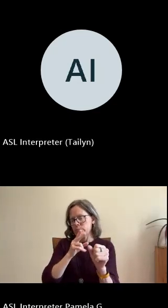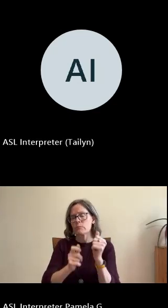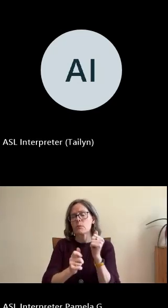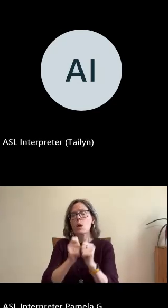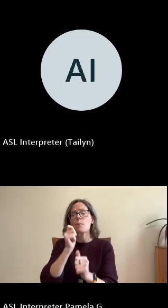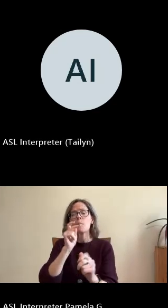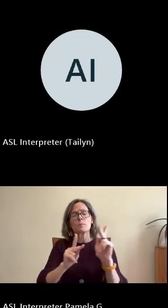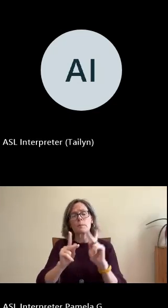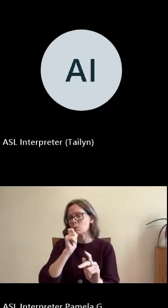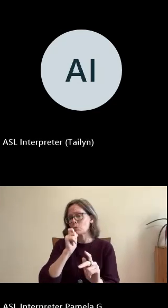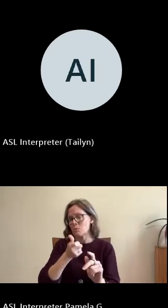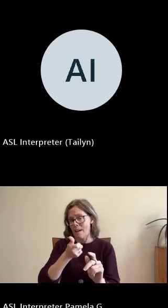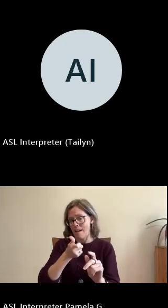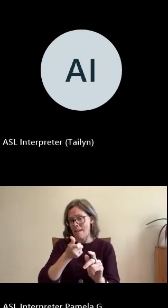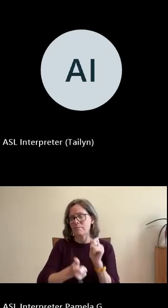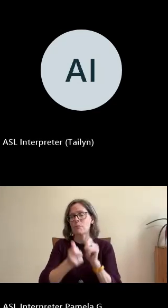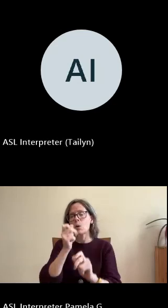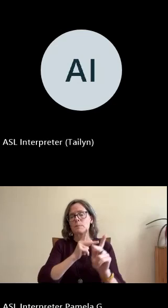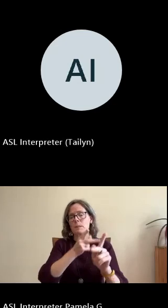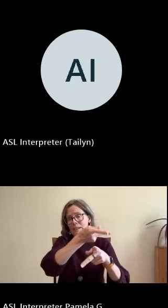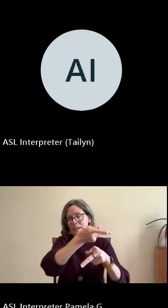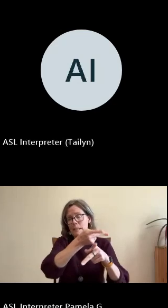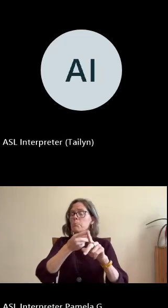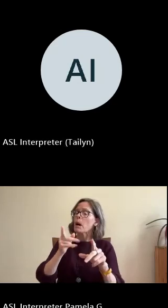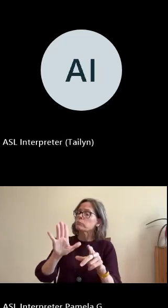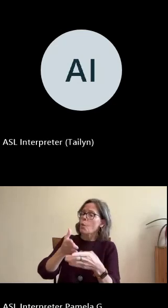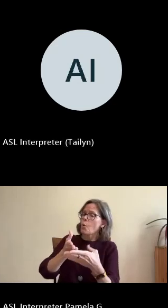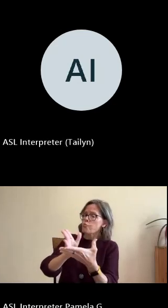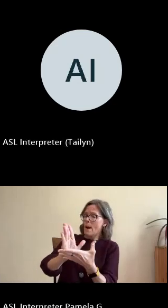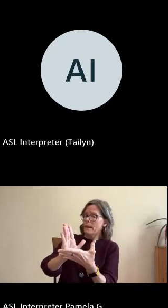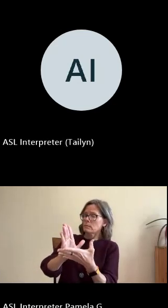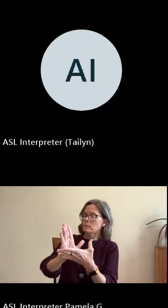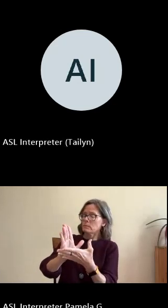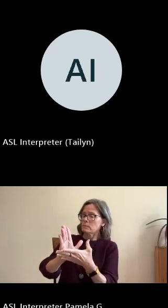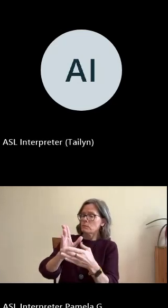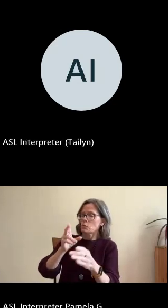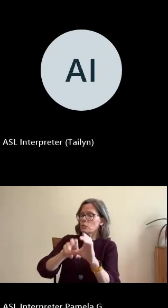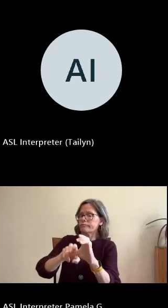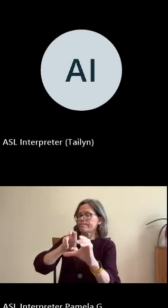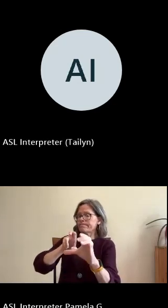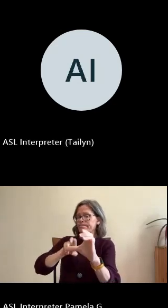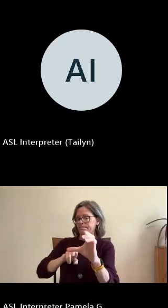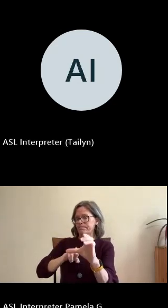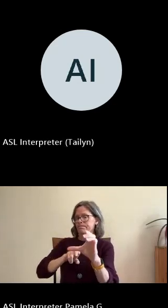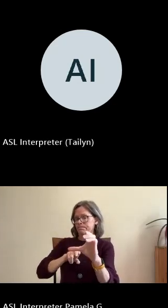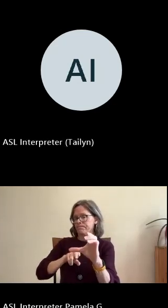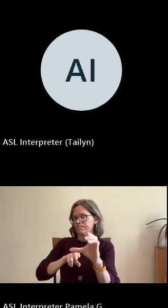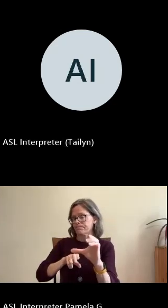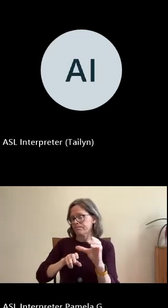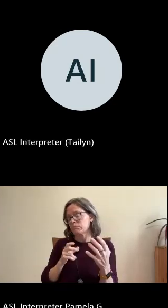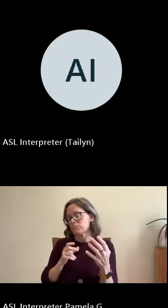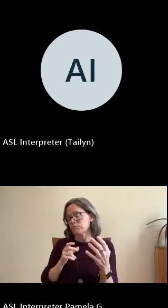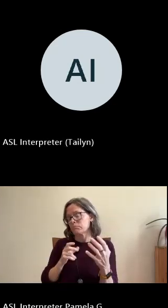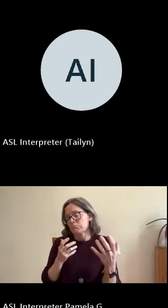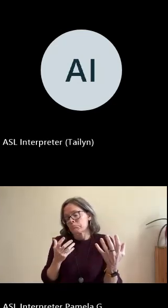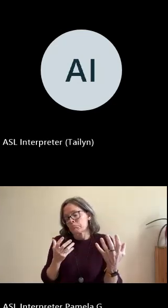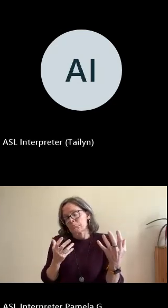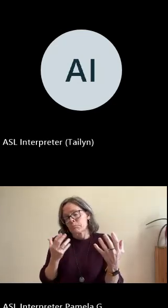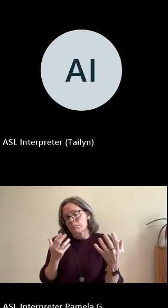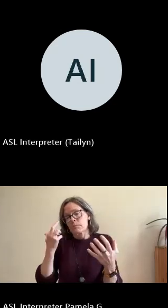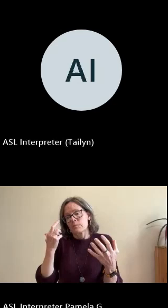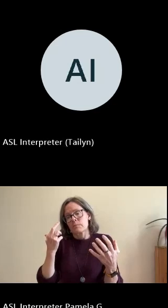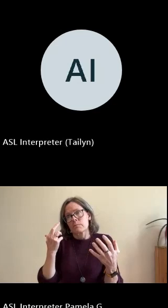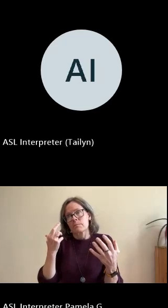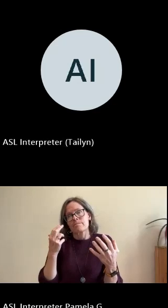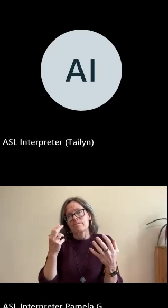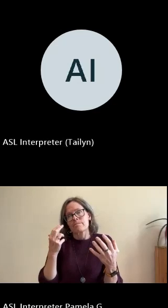you have the right to do it. I think the reasons for that are not very